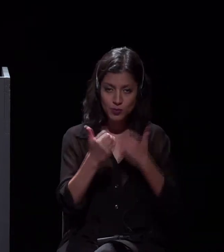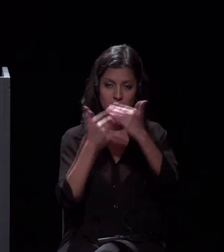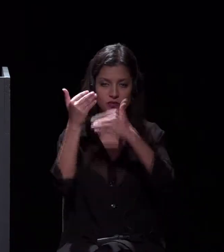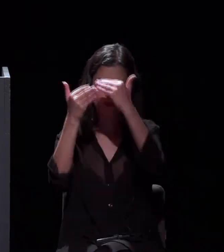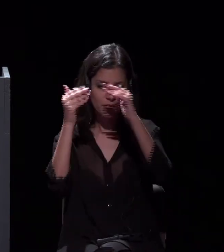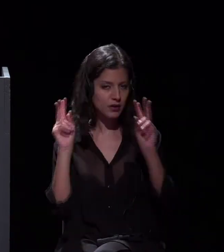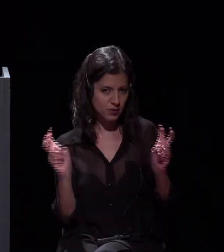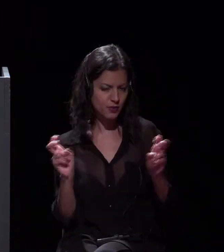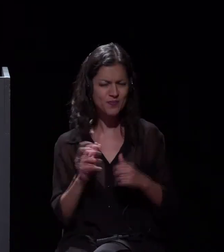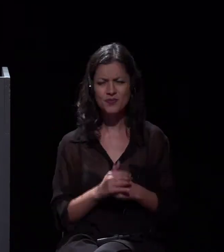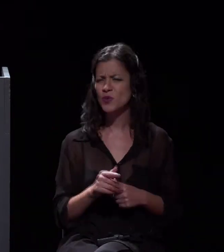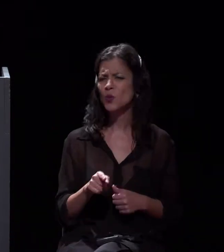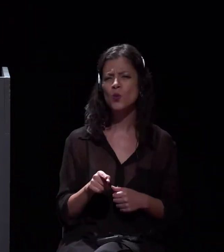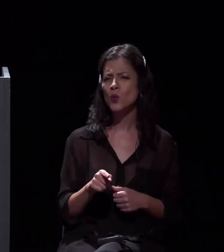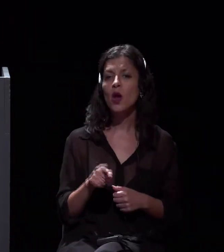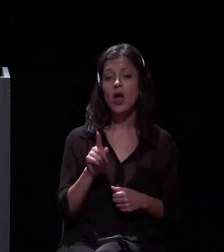more recently